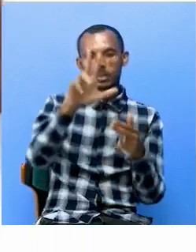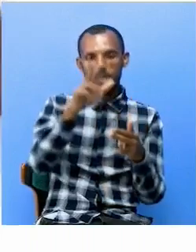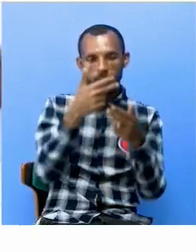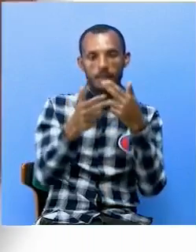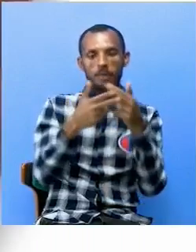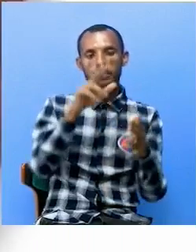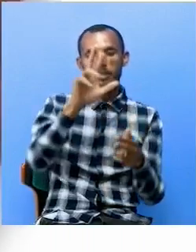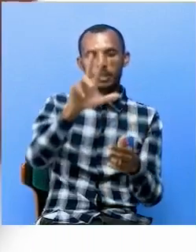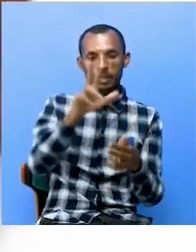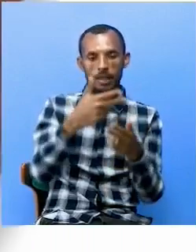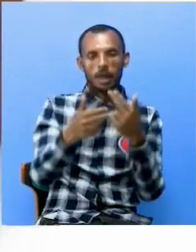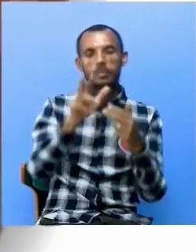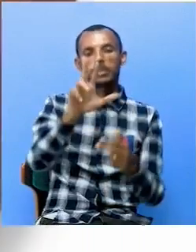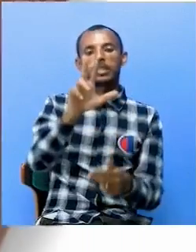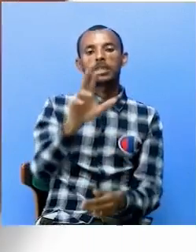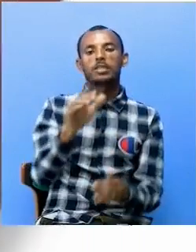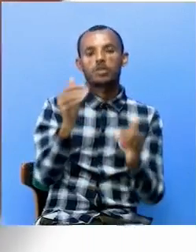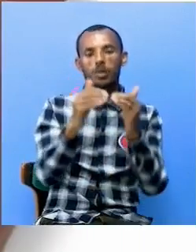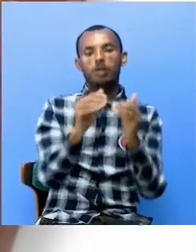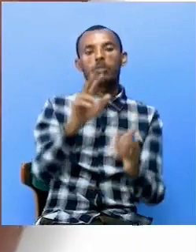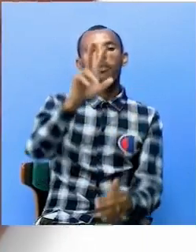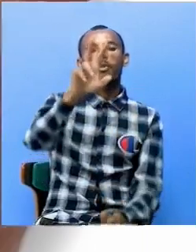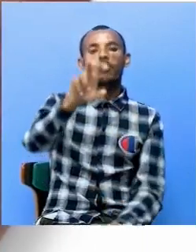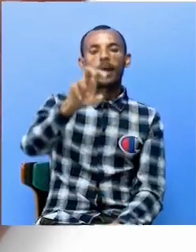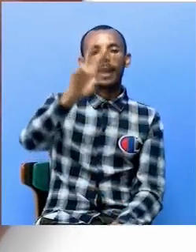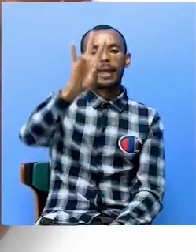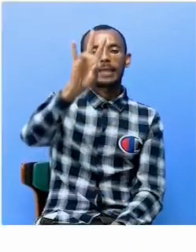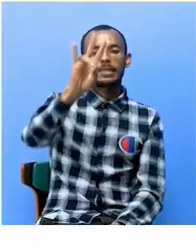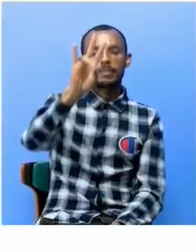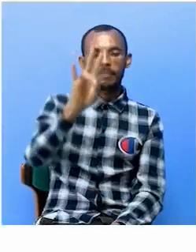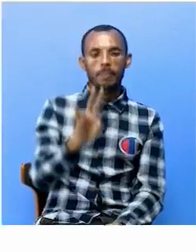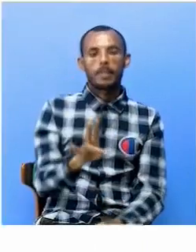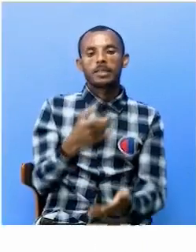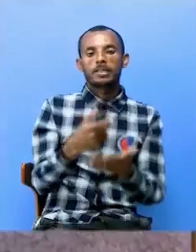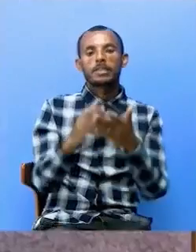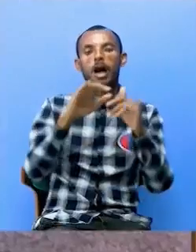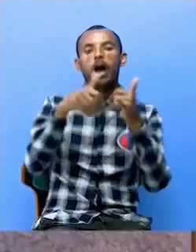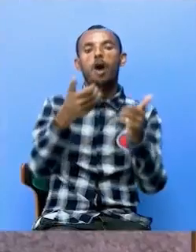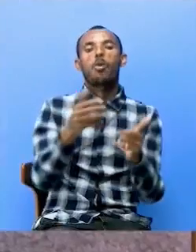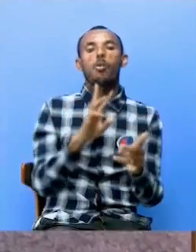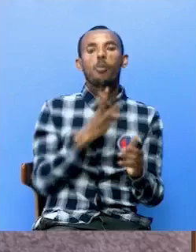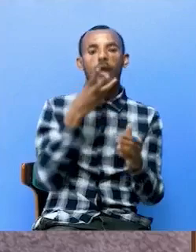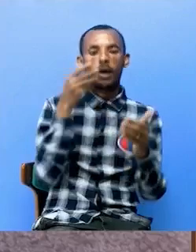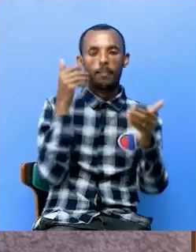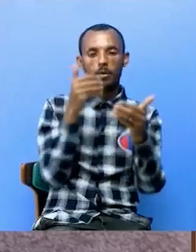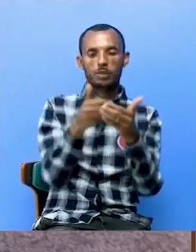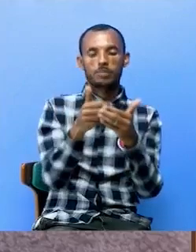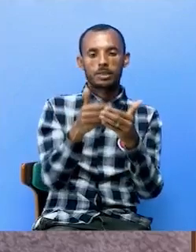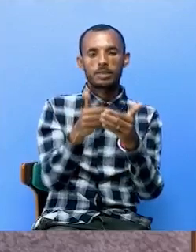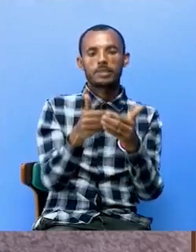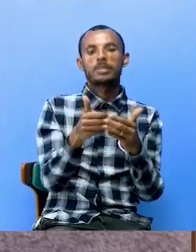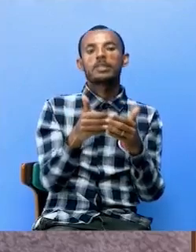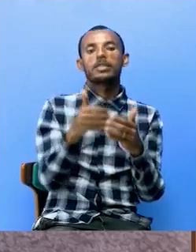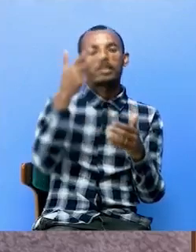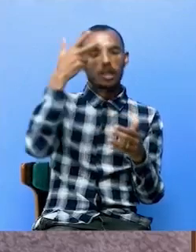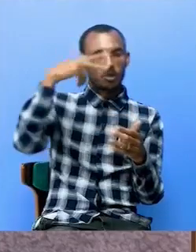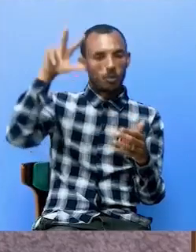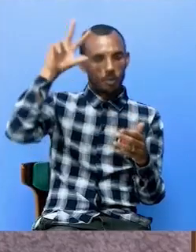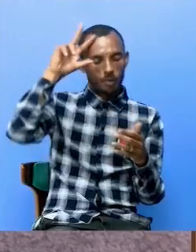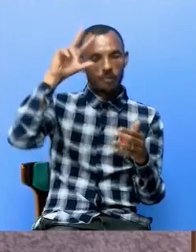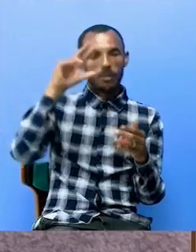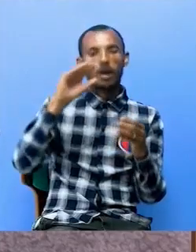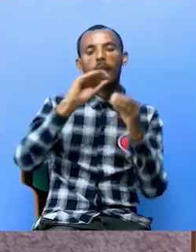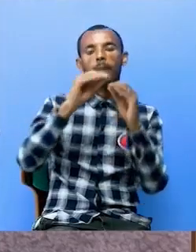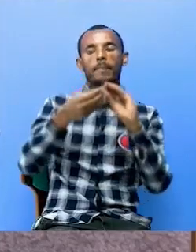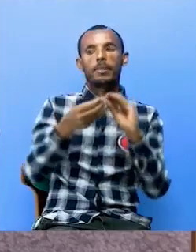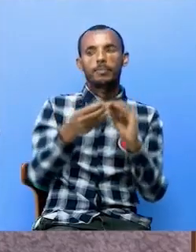times 3 is 27, okay? This is how we approximate the cube of a certain